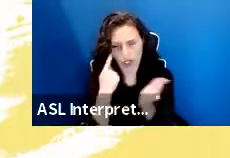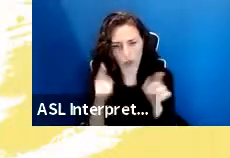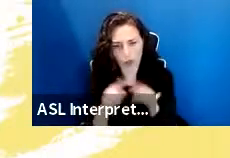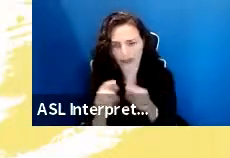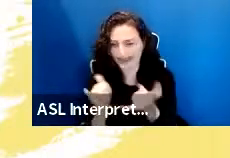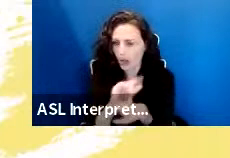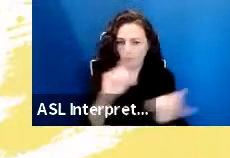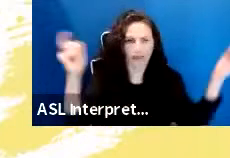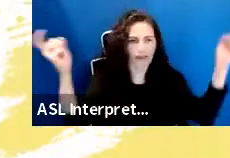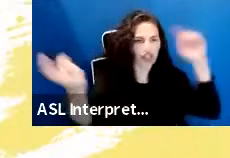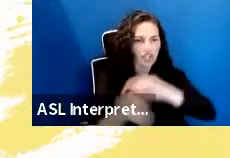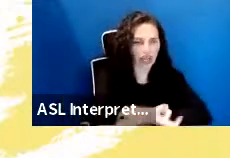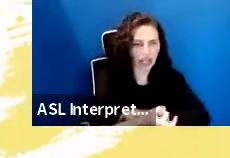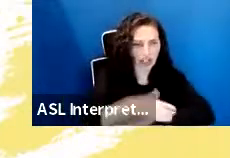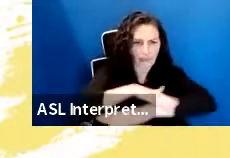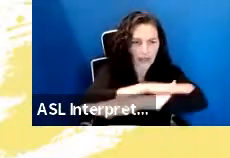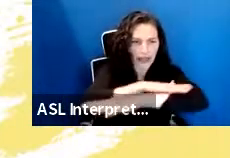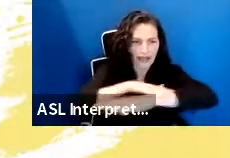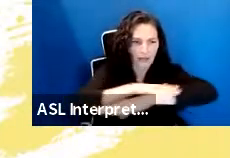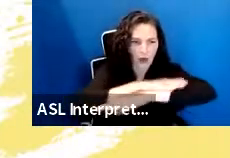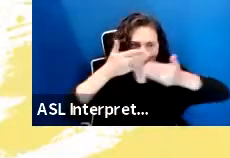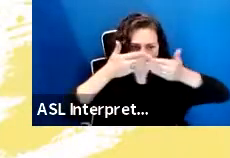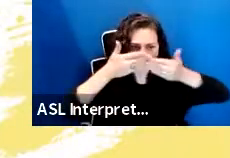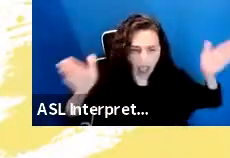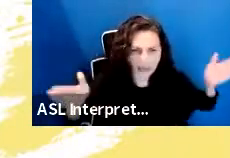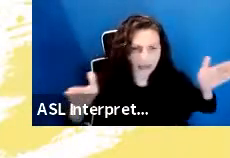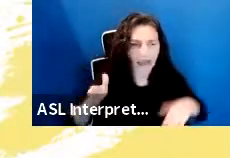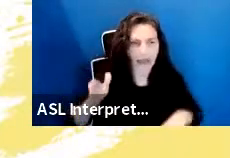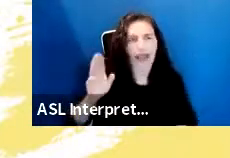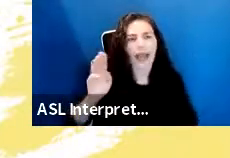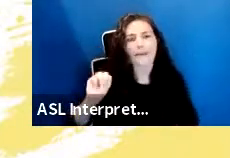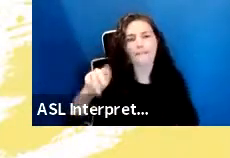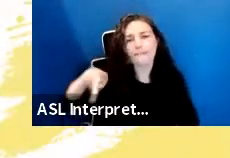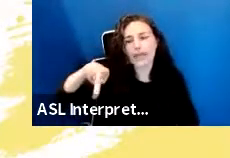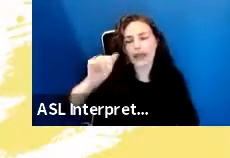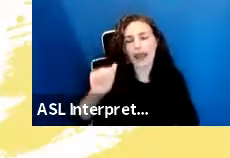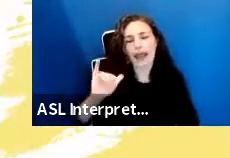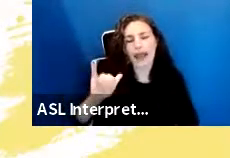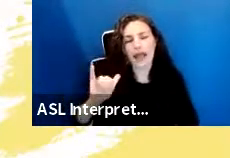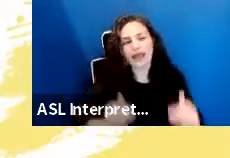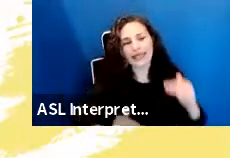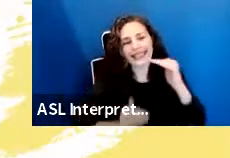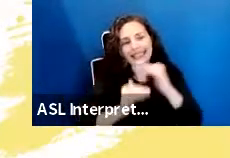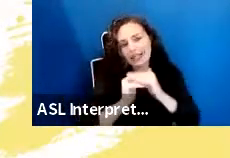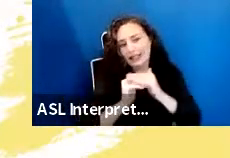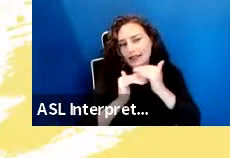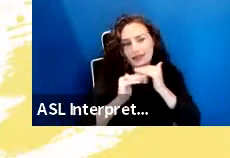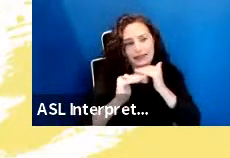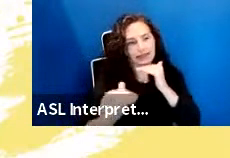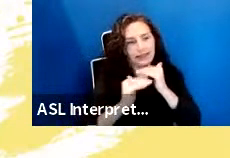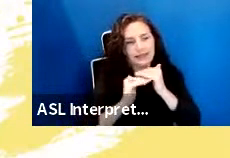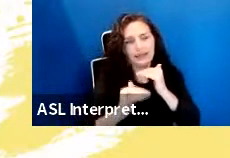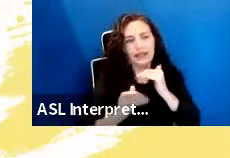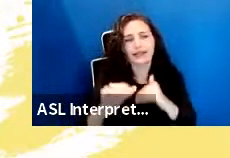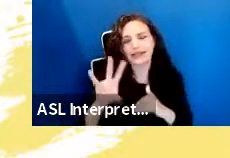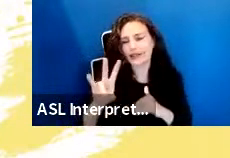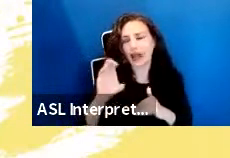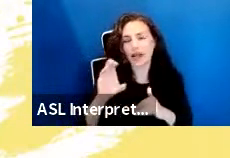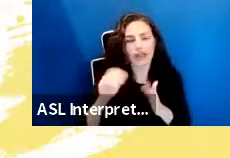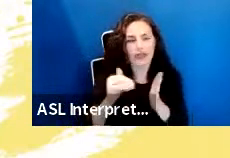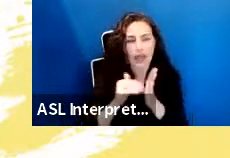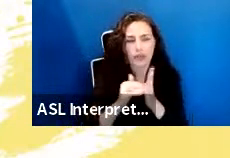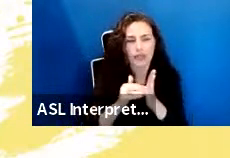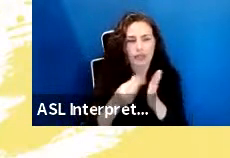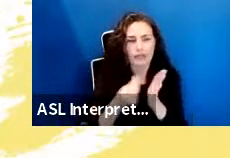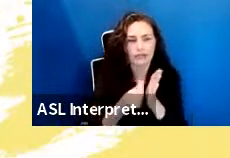switching it up with the platform agnostic, with the MPA, and the ceiling has still remained at $700,000. It